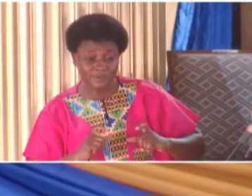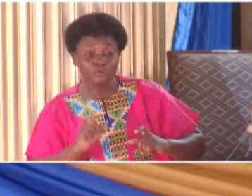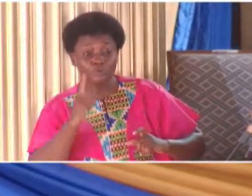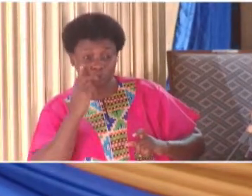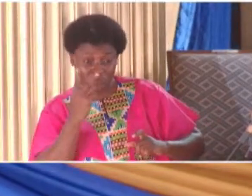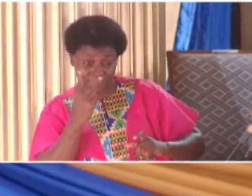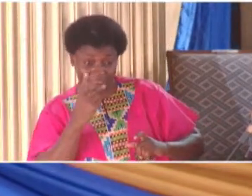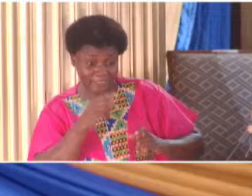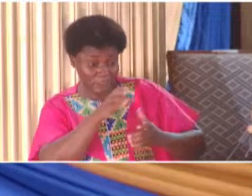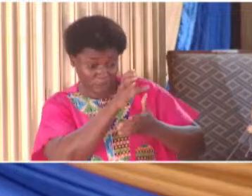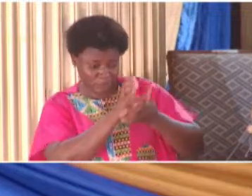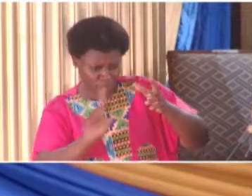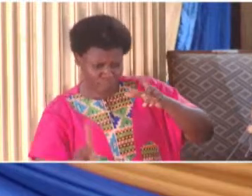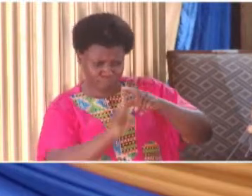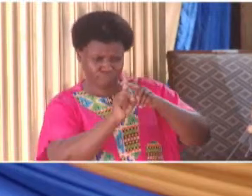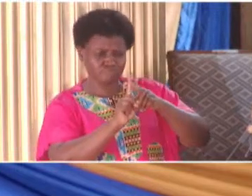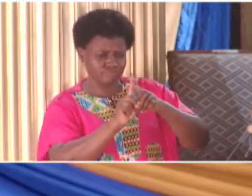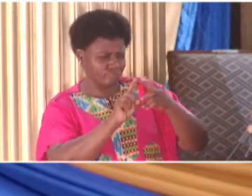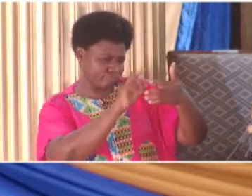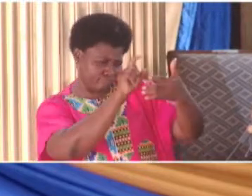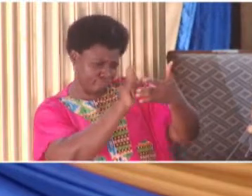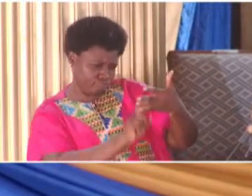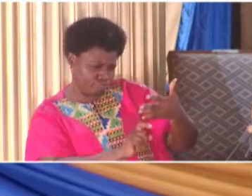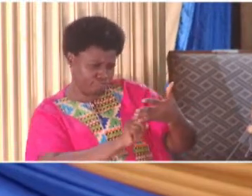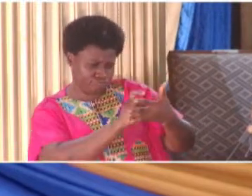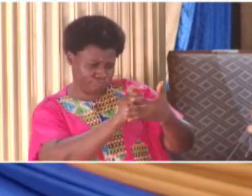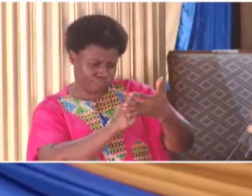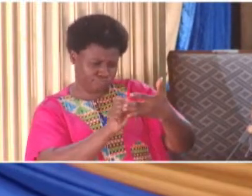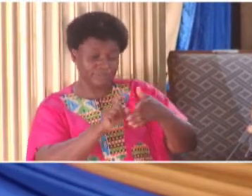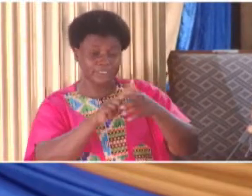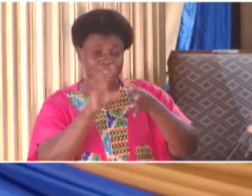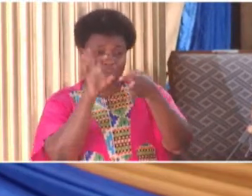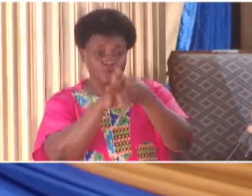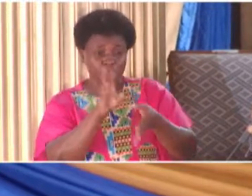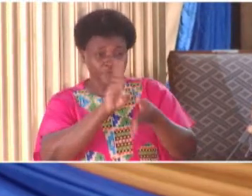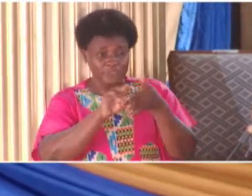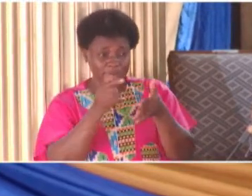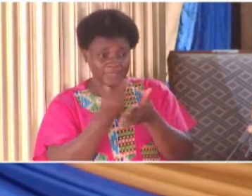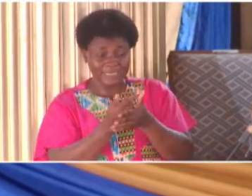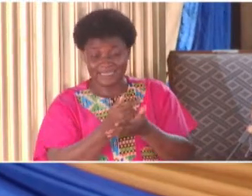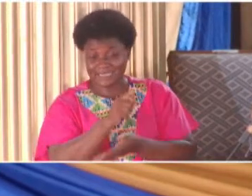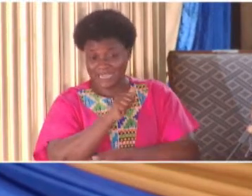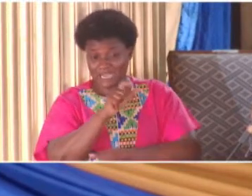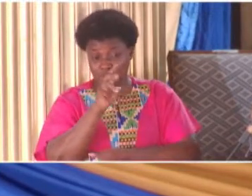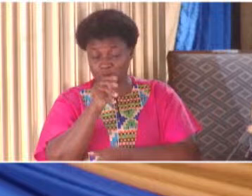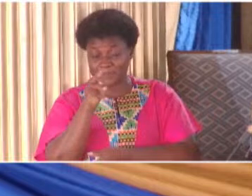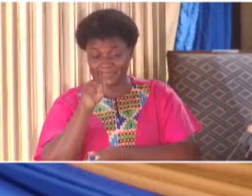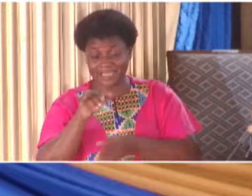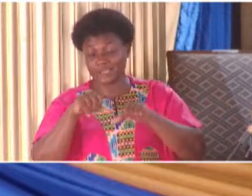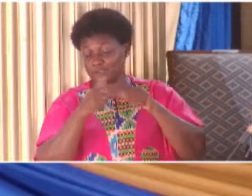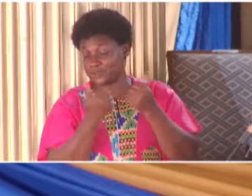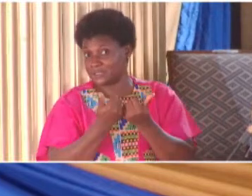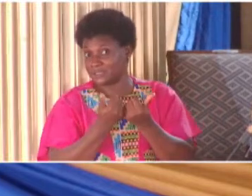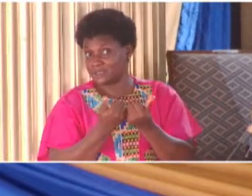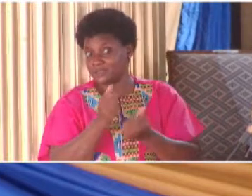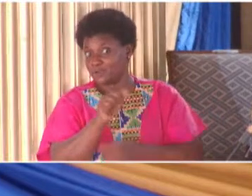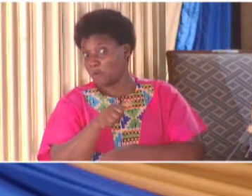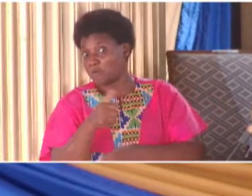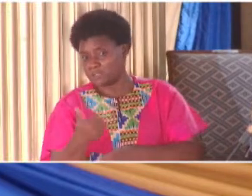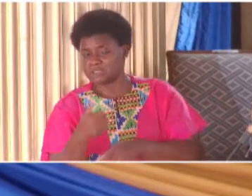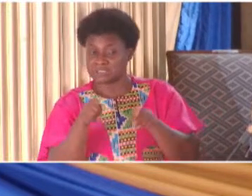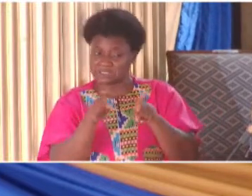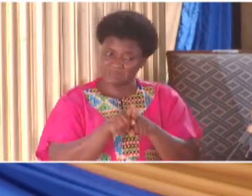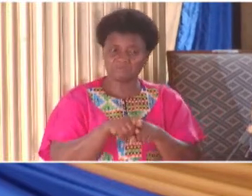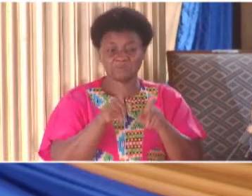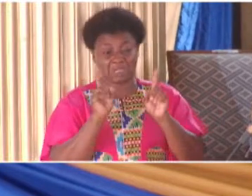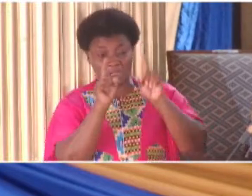find a form pop up. Please fill it and join the University of Ghana Alumni Association. Alternatively, you could